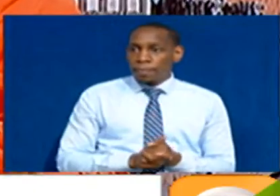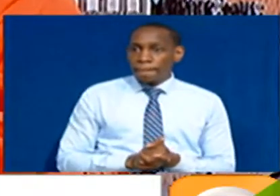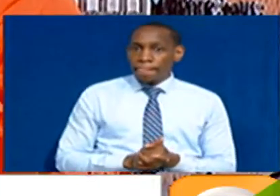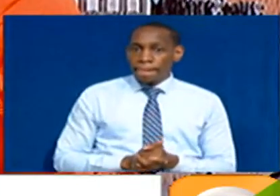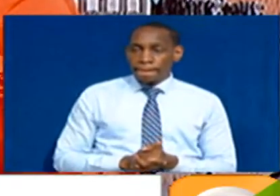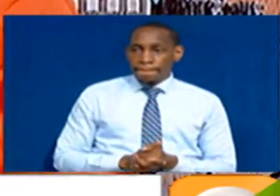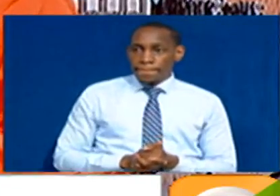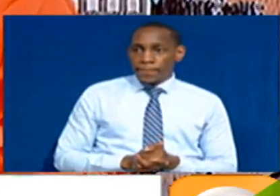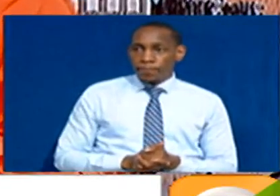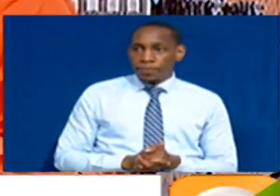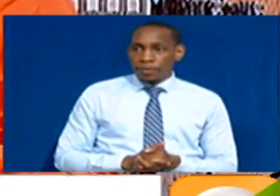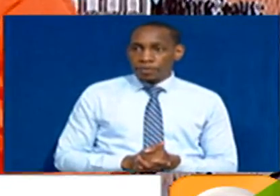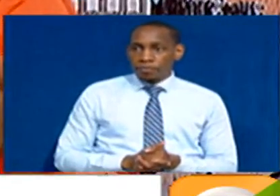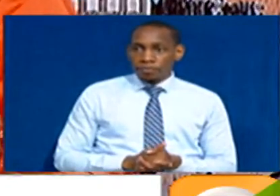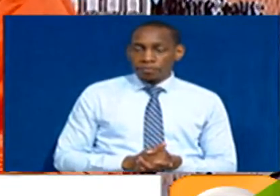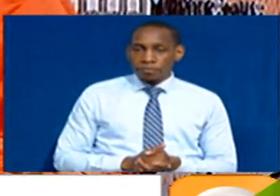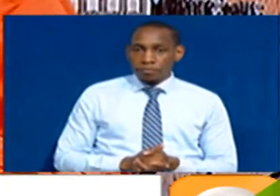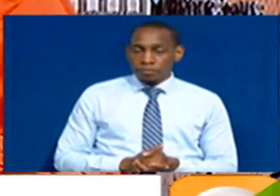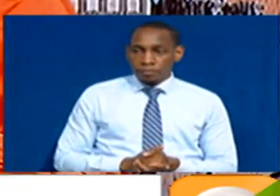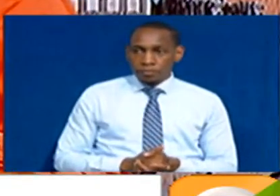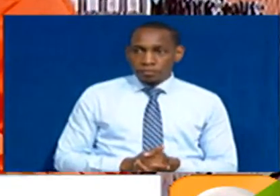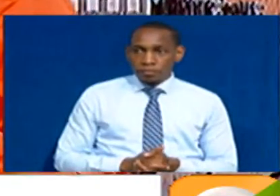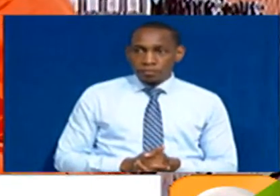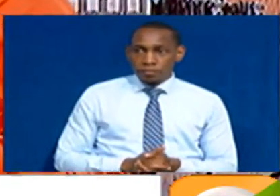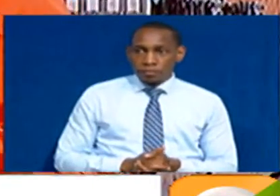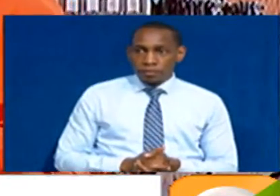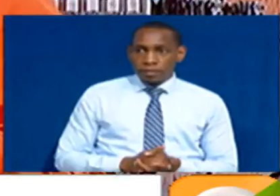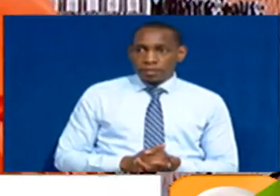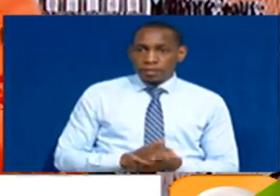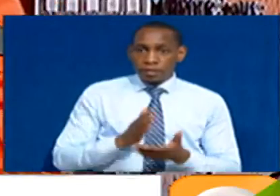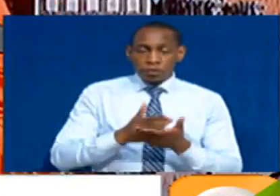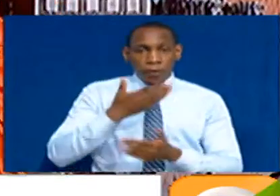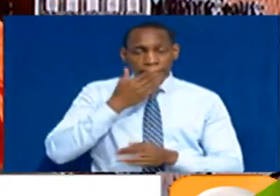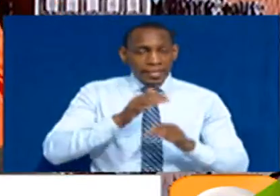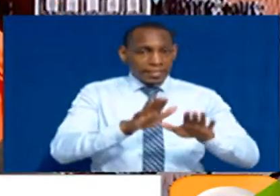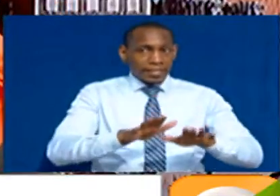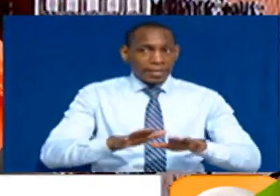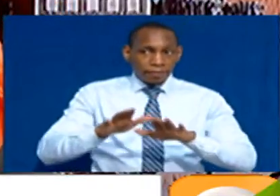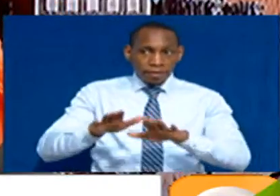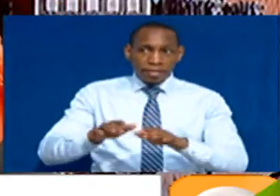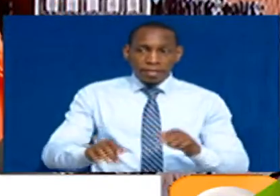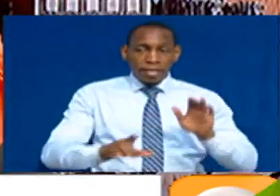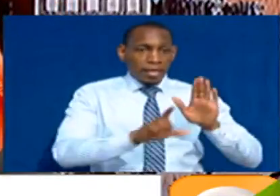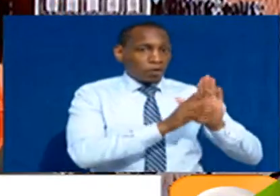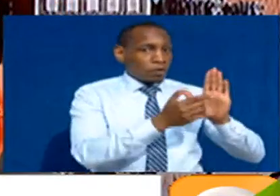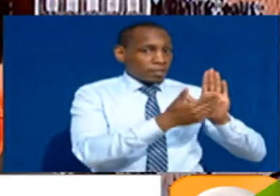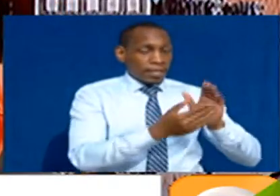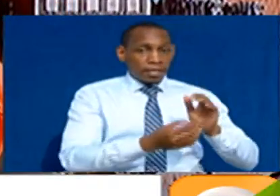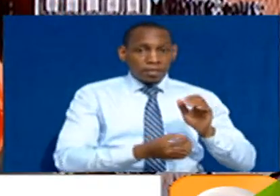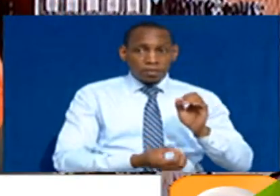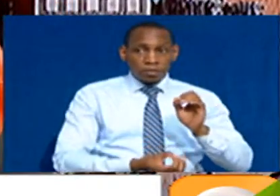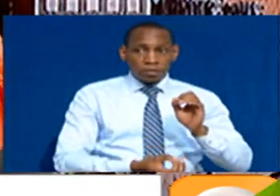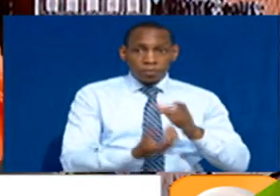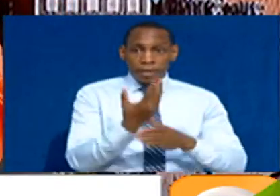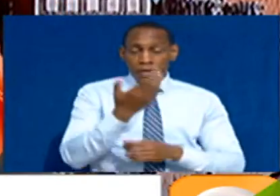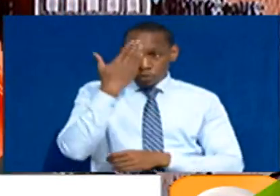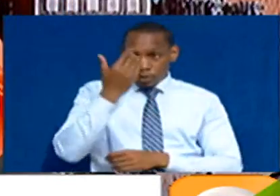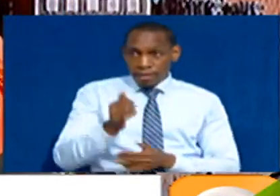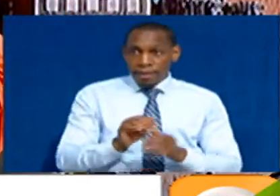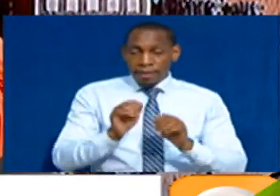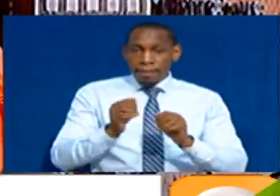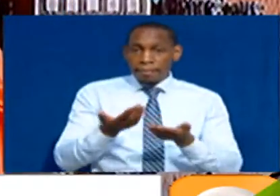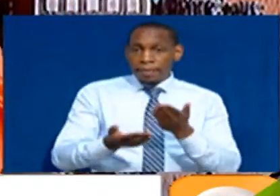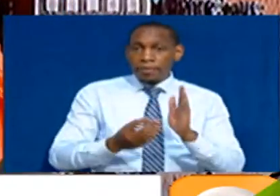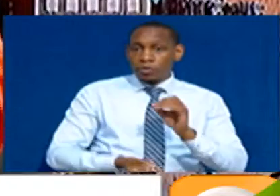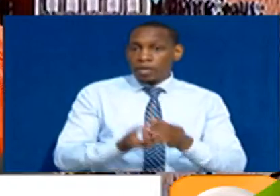actually want to run away from this country. Sometimes we have to be very careful with the kind of laws that we develop, because you might